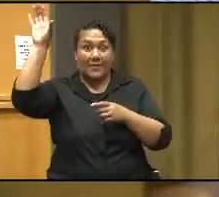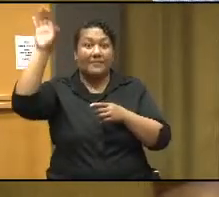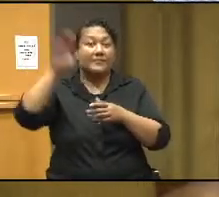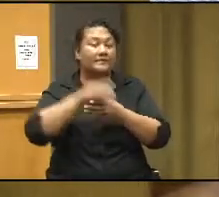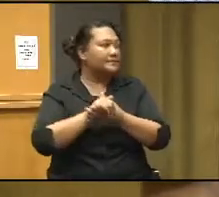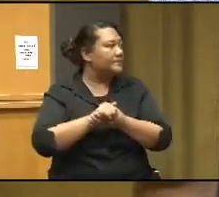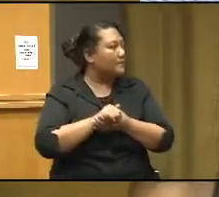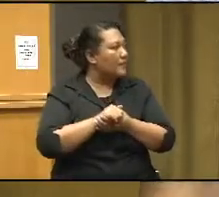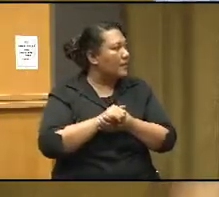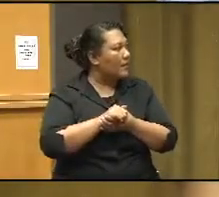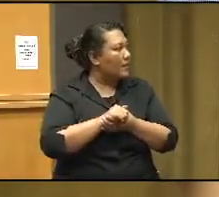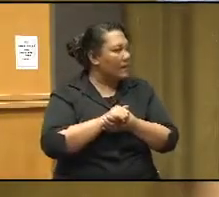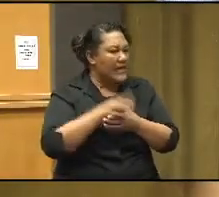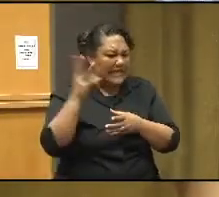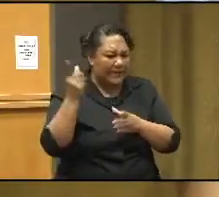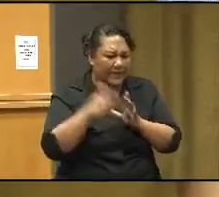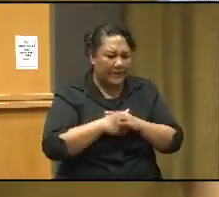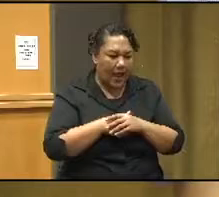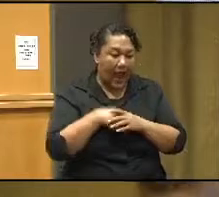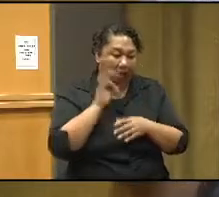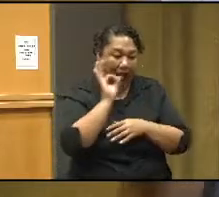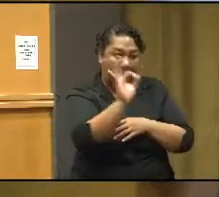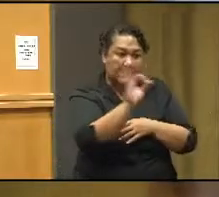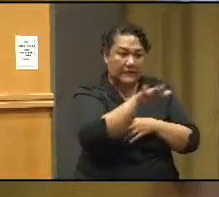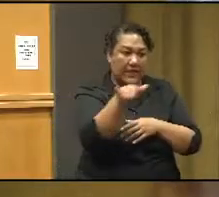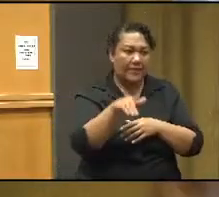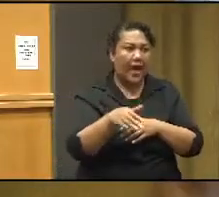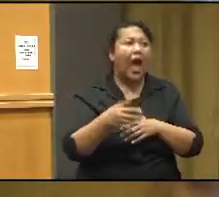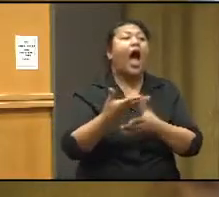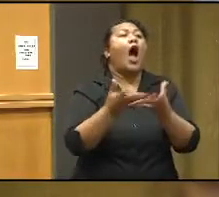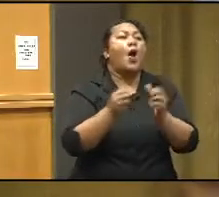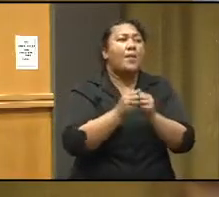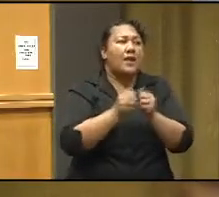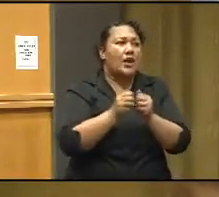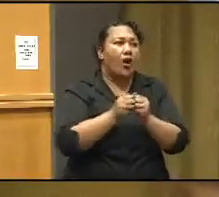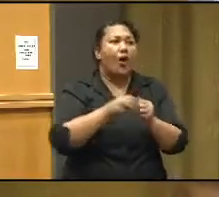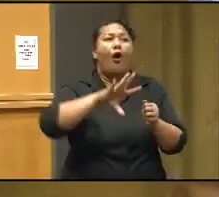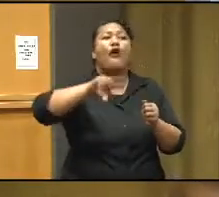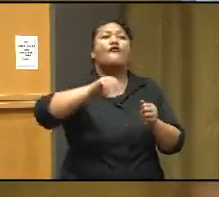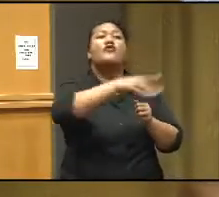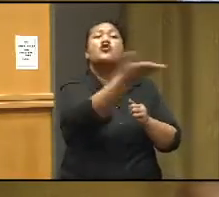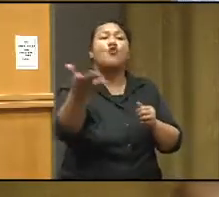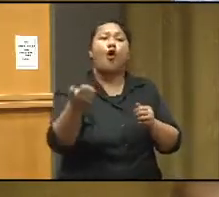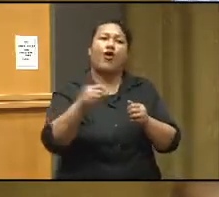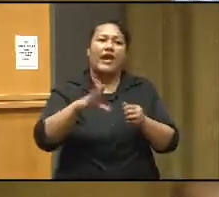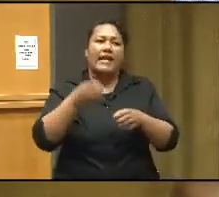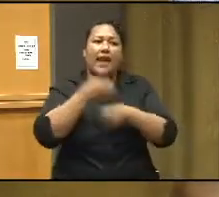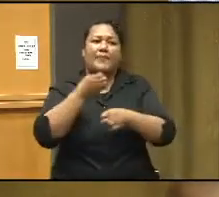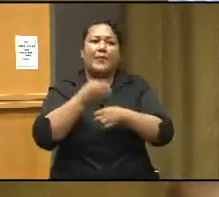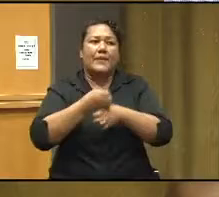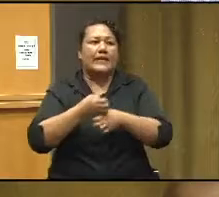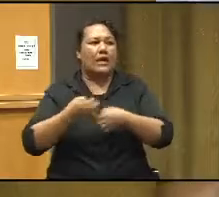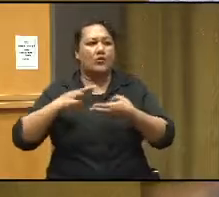may not know. So I ask them, the first question is, how many of you have done HR? How many of you have done employment relations? How many of you have done